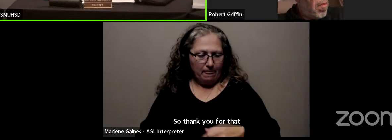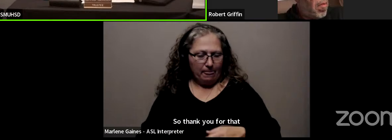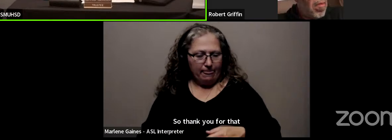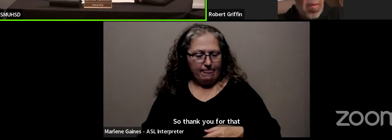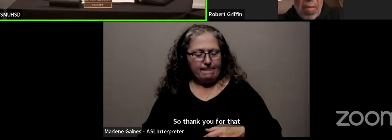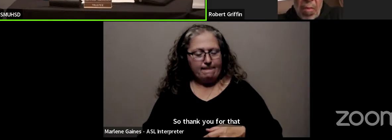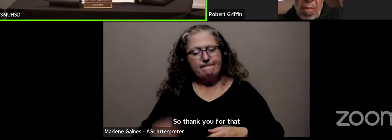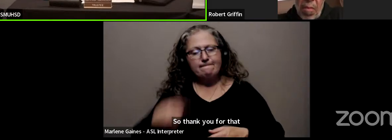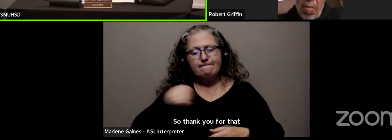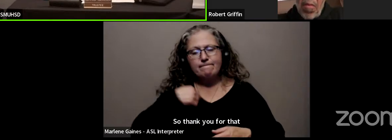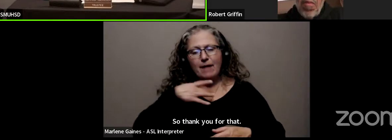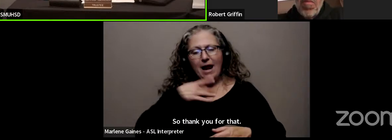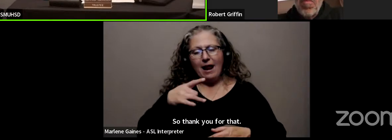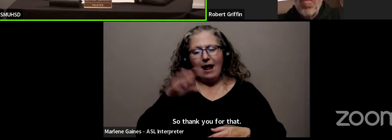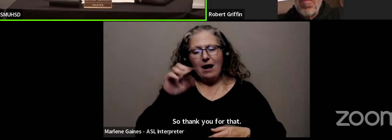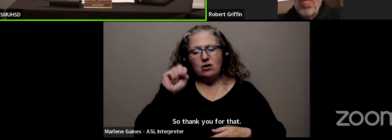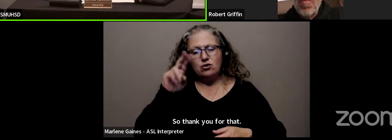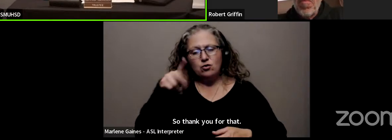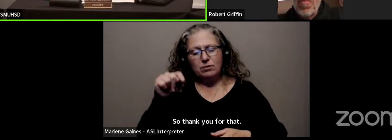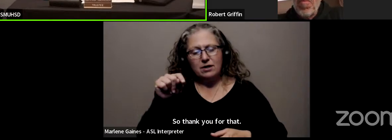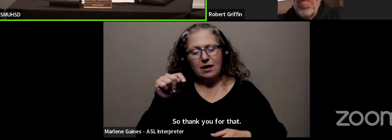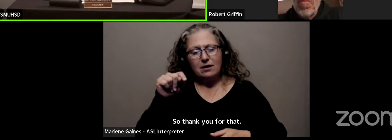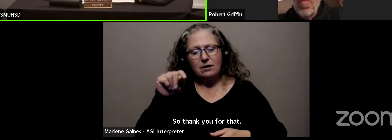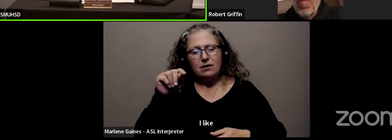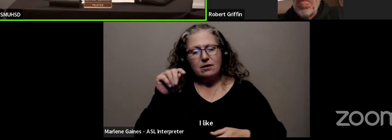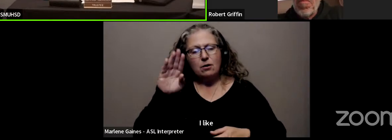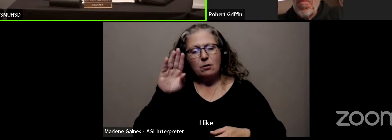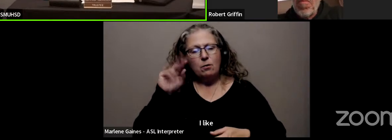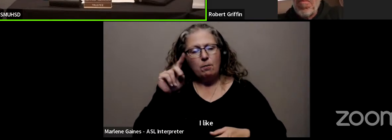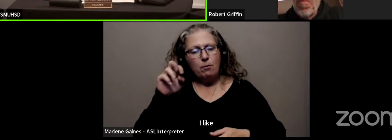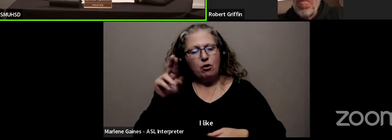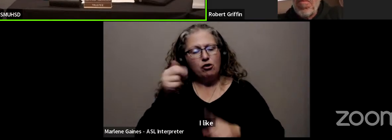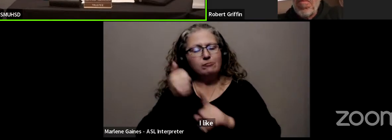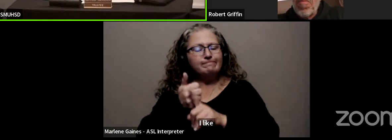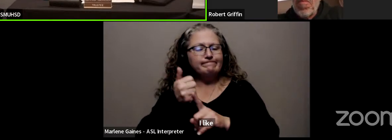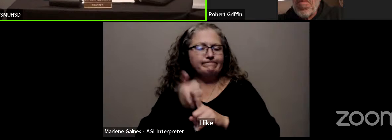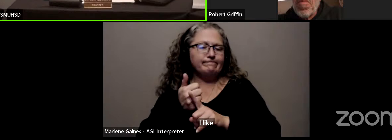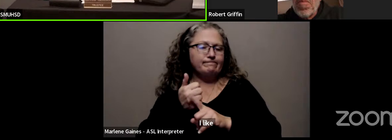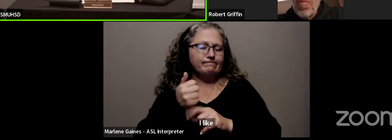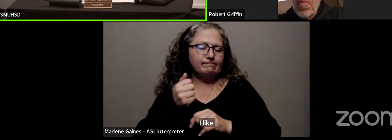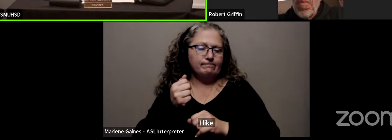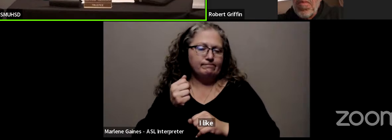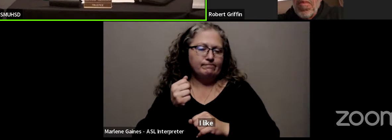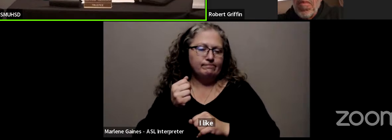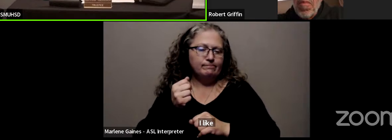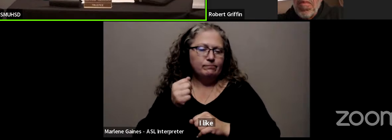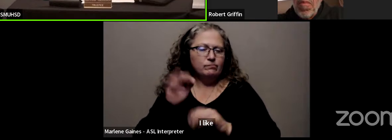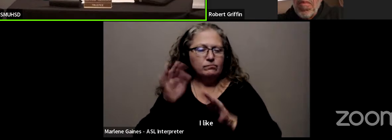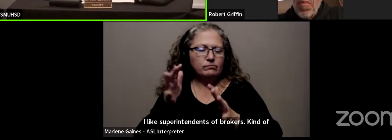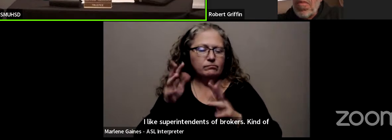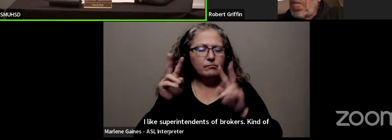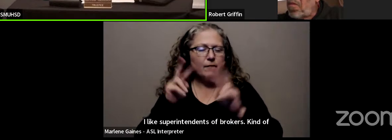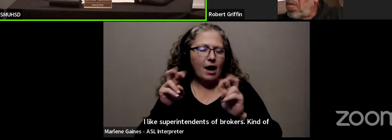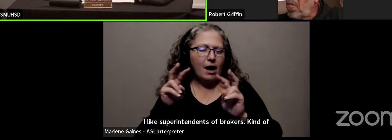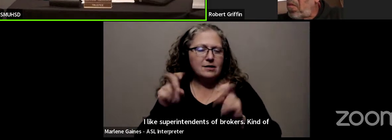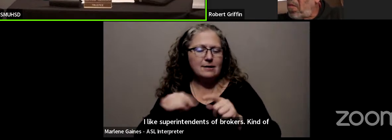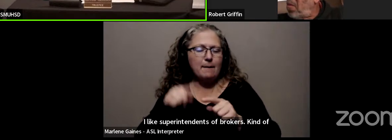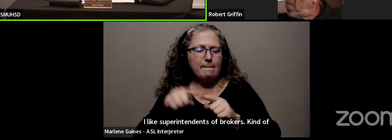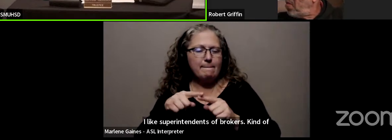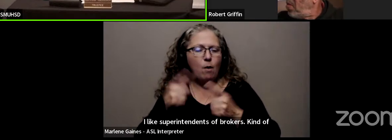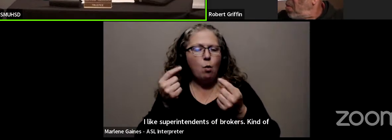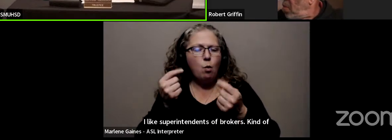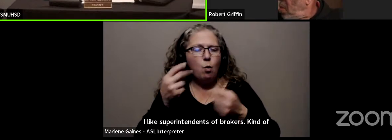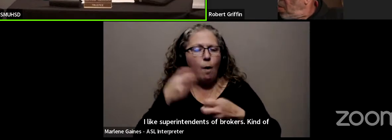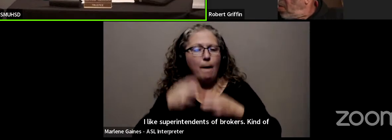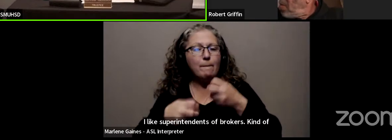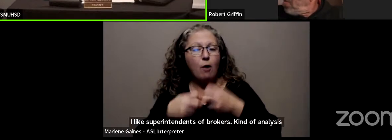like Superintendent Brooker's kind of analysis about what problem